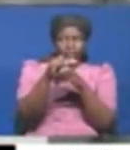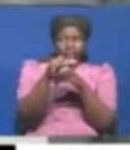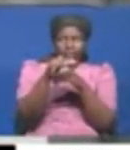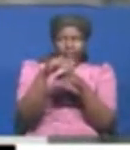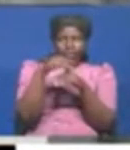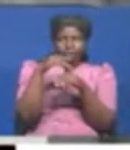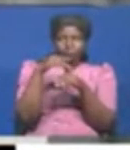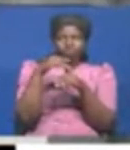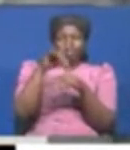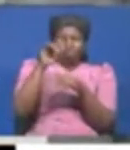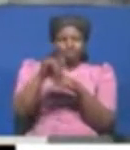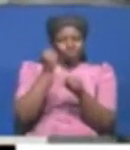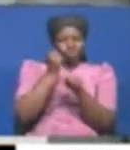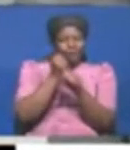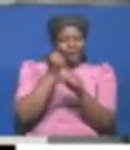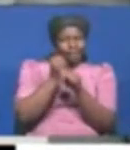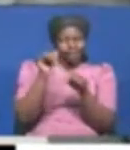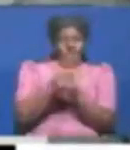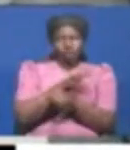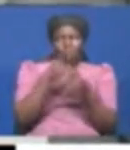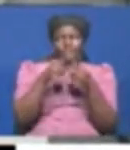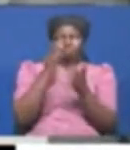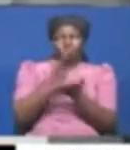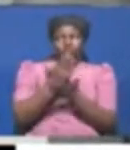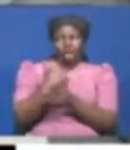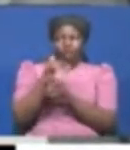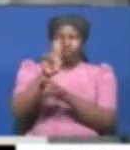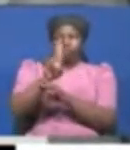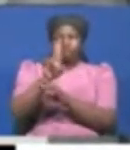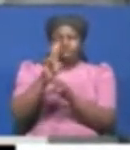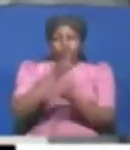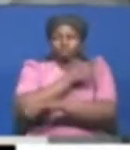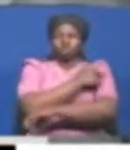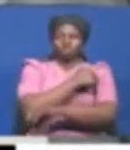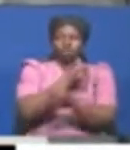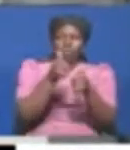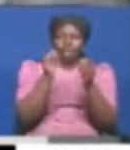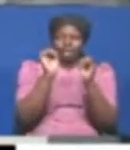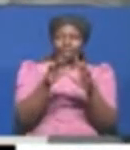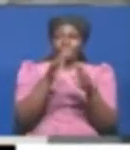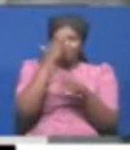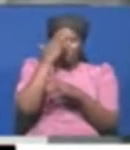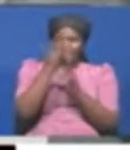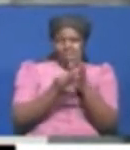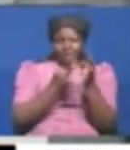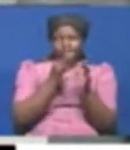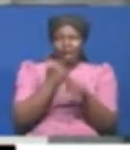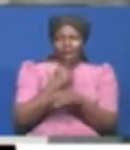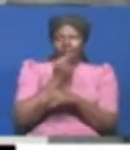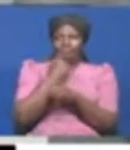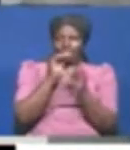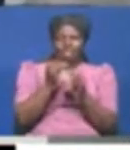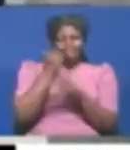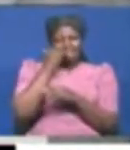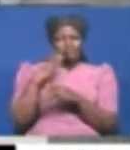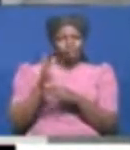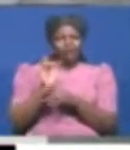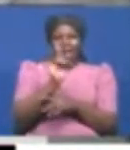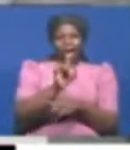operationalization. They've not been able to optimally use the hospital, because when you don't have drugs, then you don't have patients coming in. When you don't